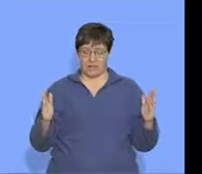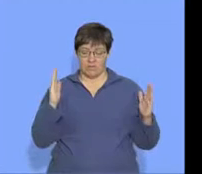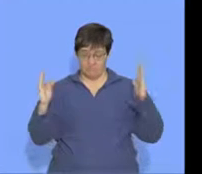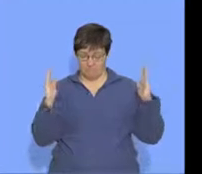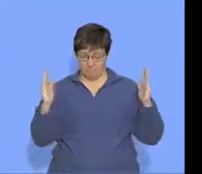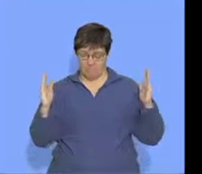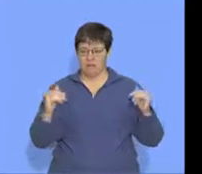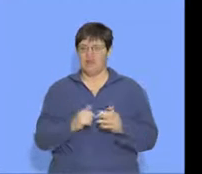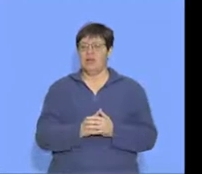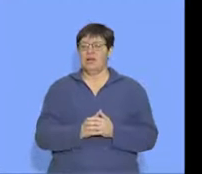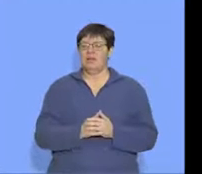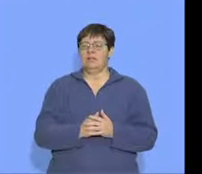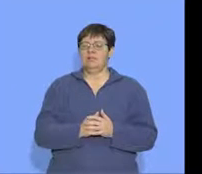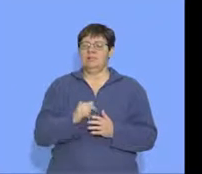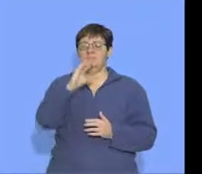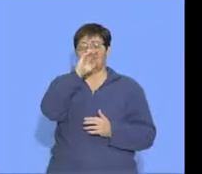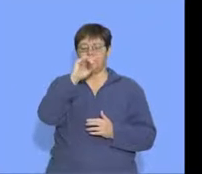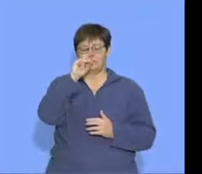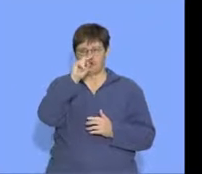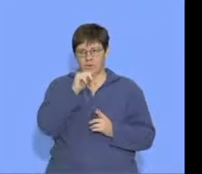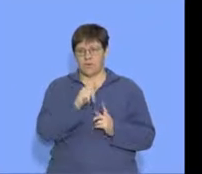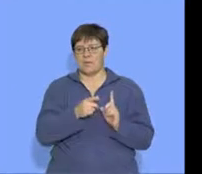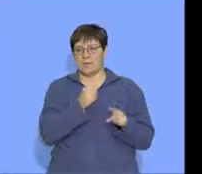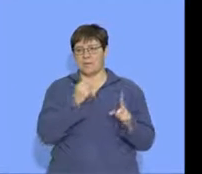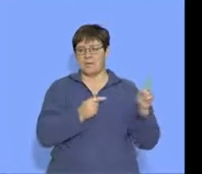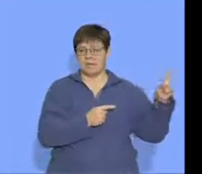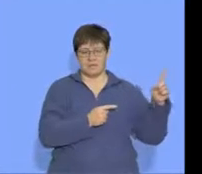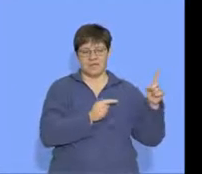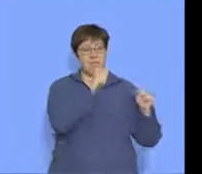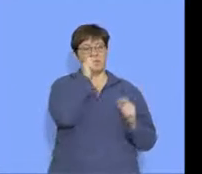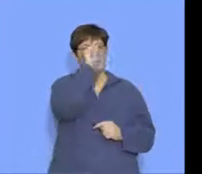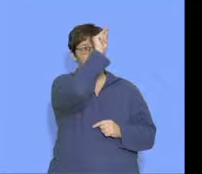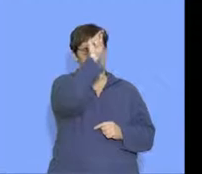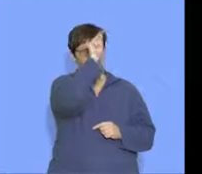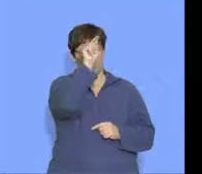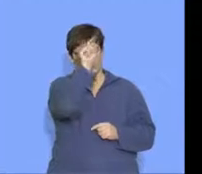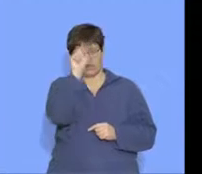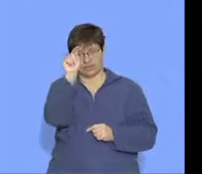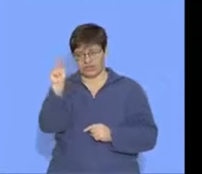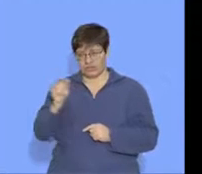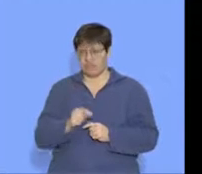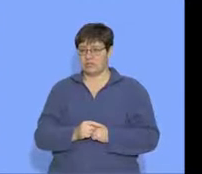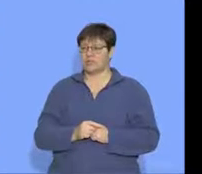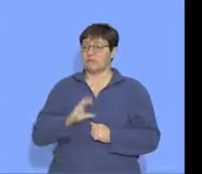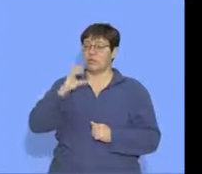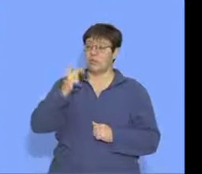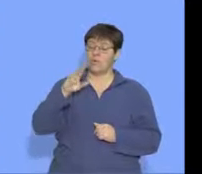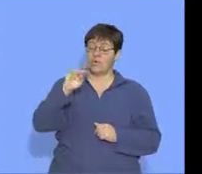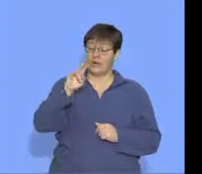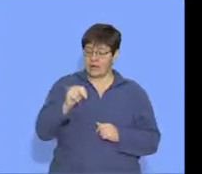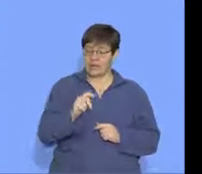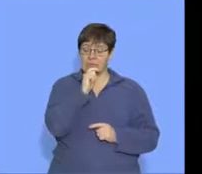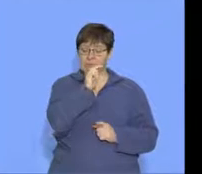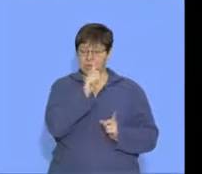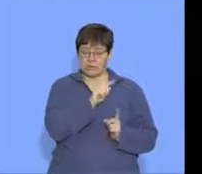chlorine levels. And so the ozone concentration is indicated using the dashed lines, and the chlorine concentration is